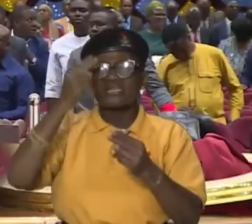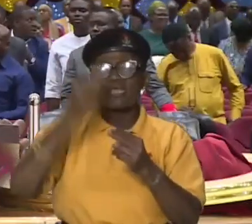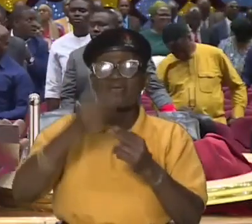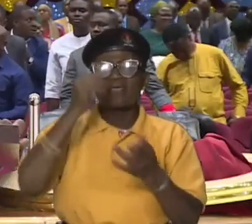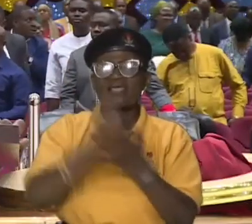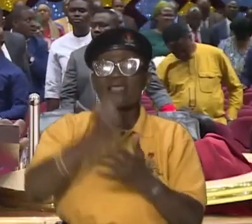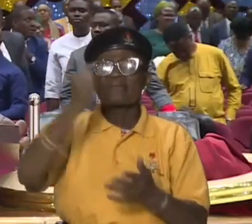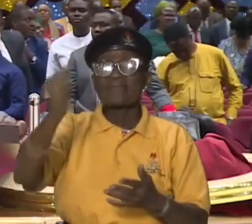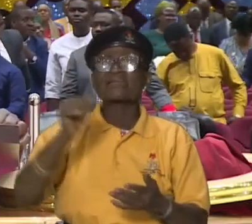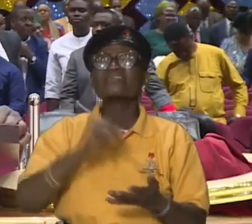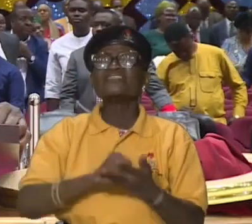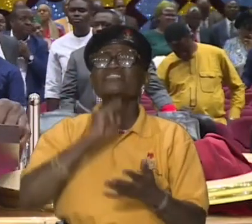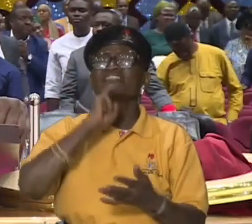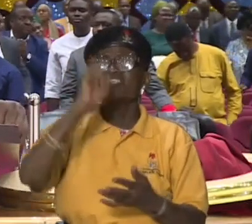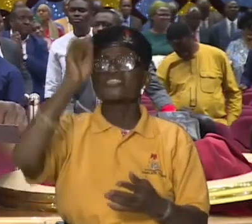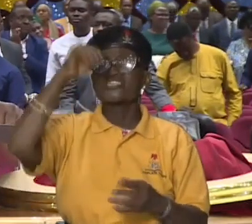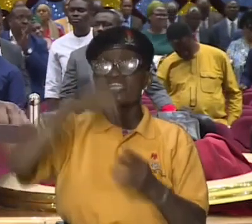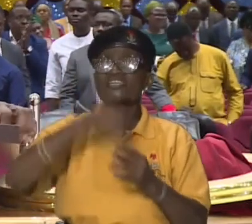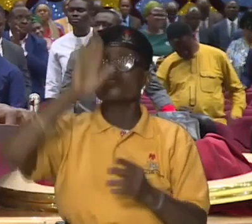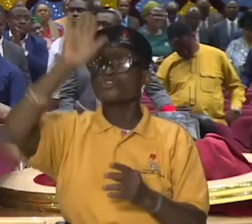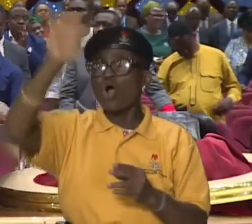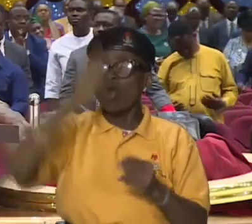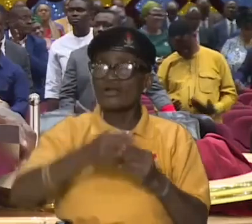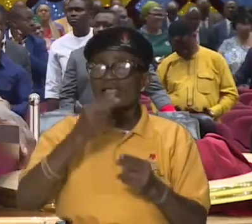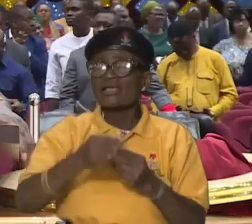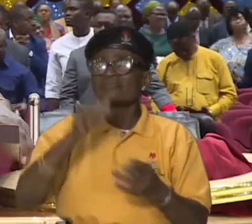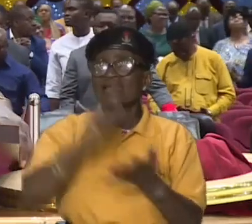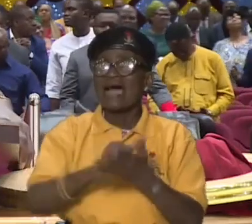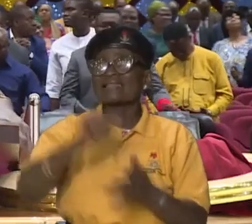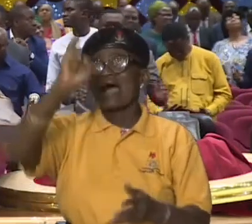It is in your name that I decree